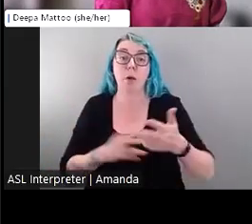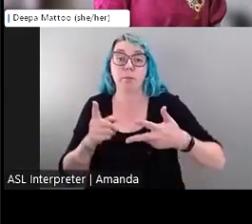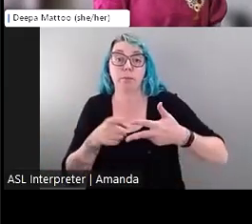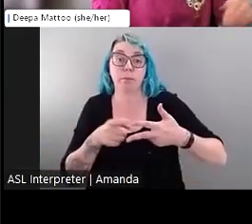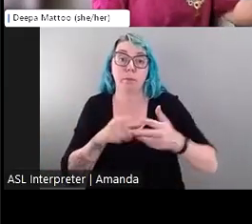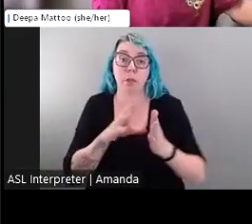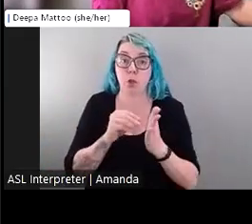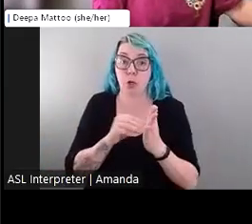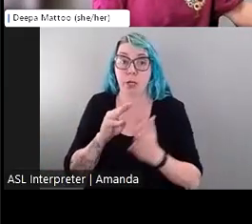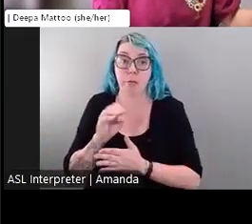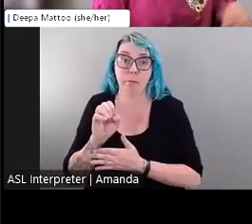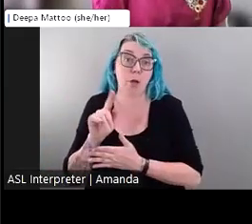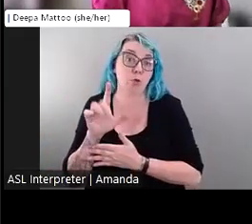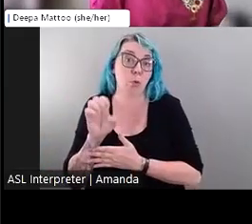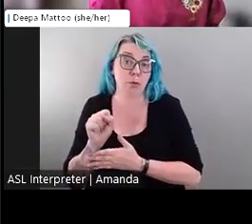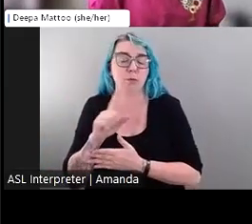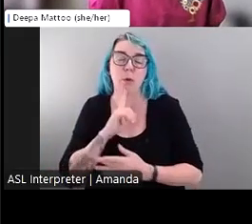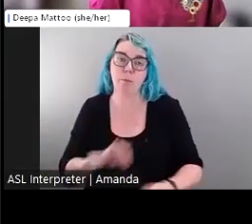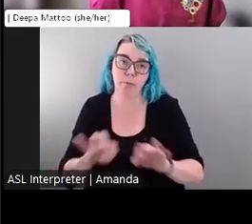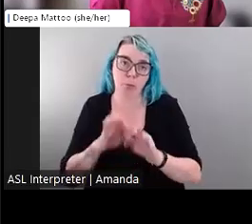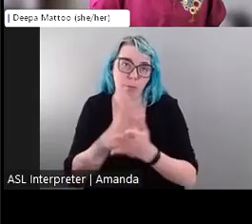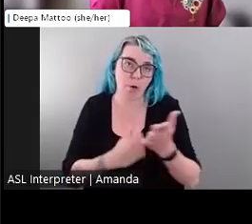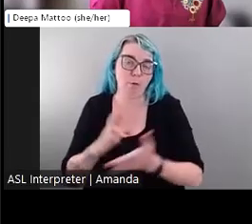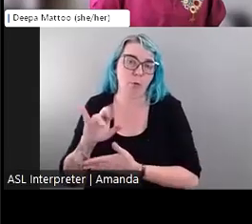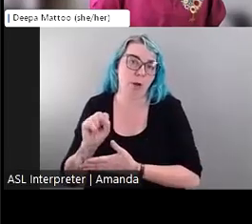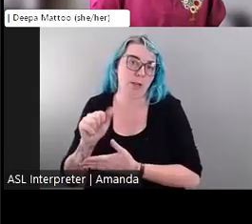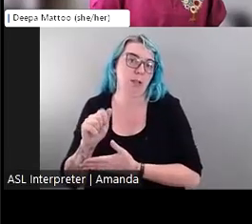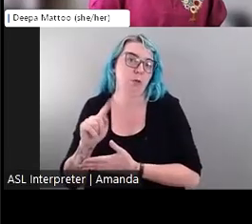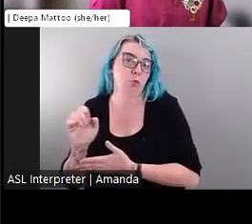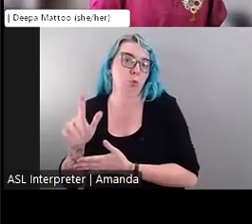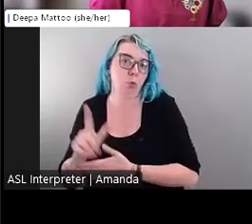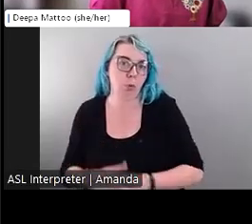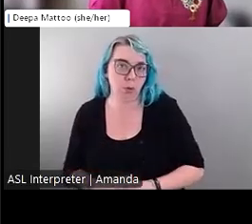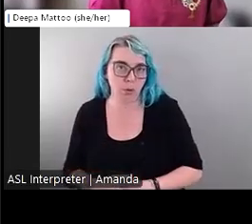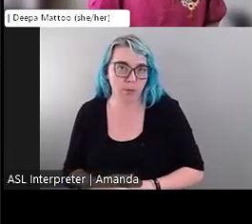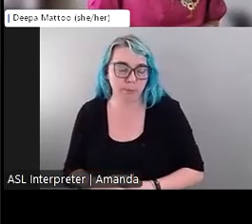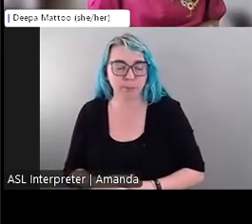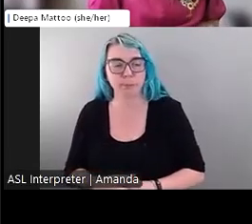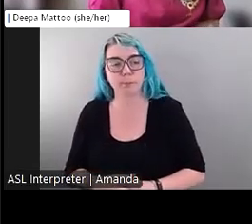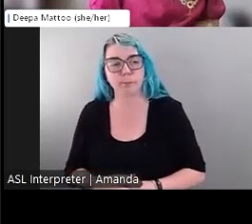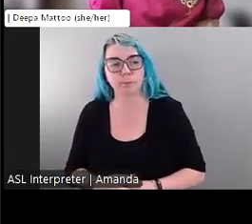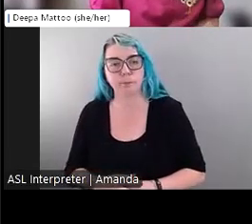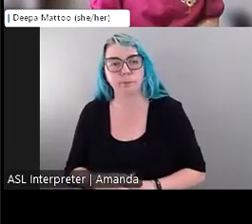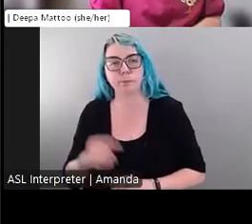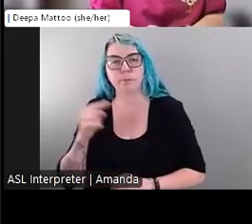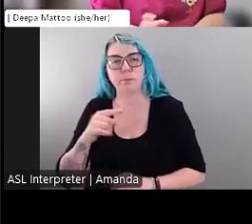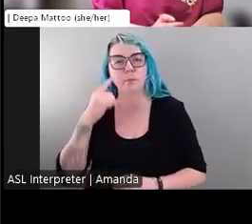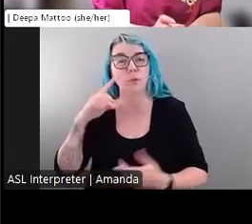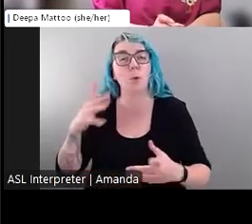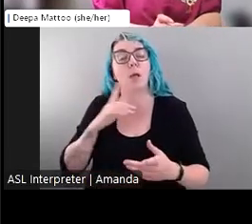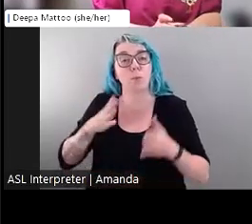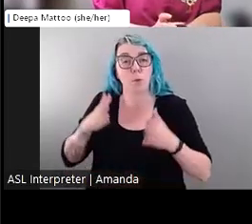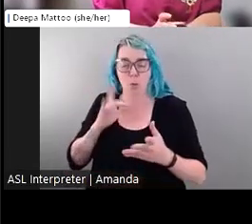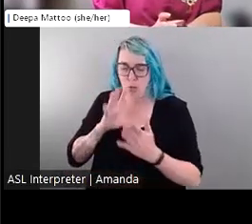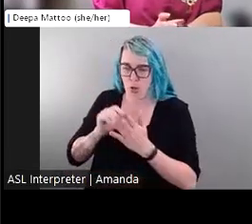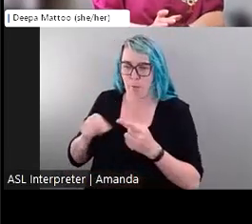component of the RISA tool. They're a way for service providers to expand their learning about risk assessment, safety